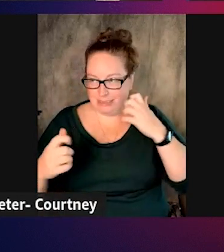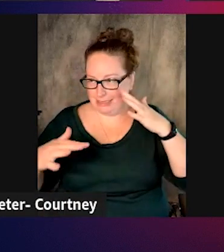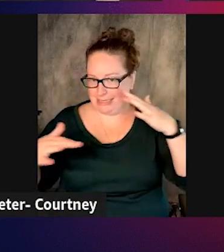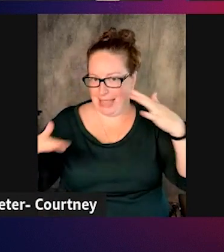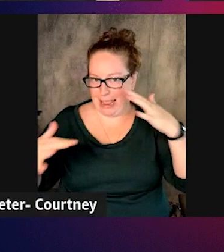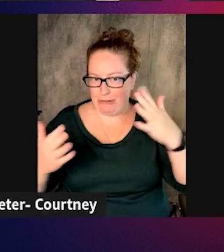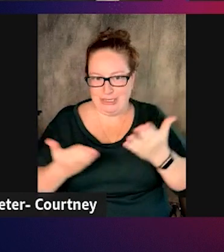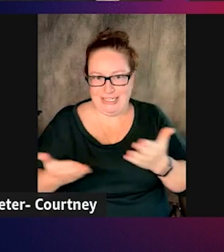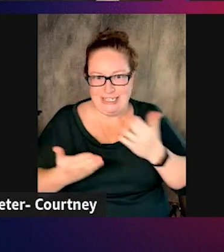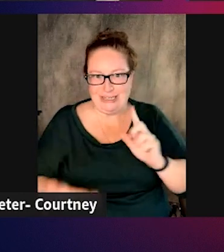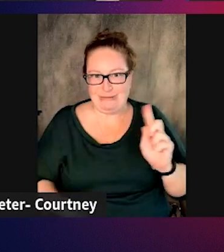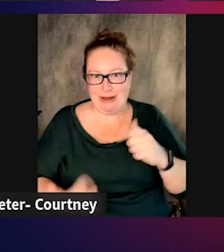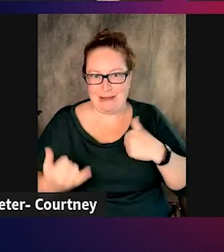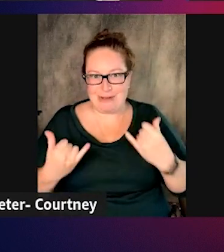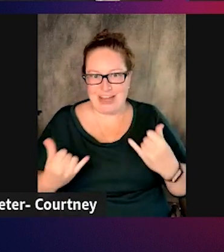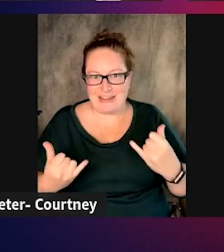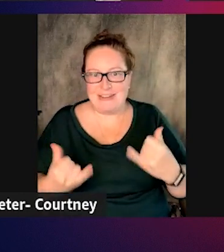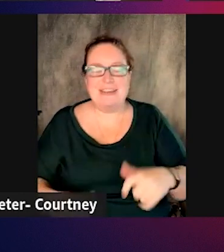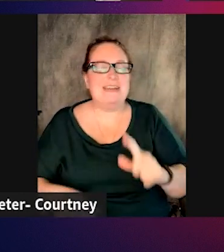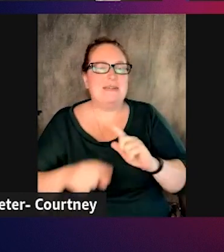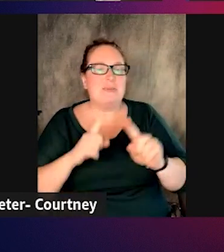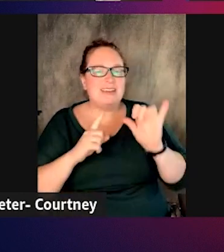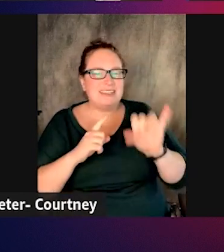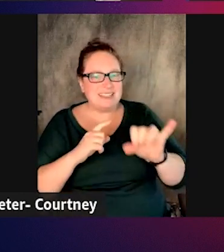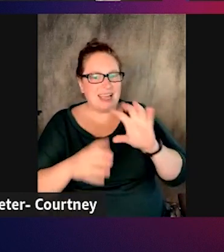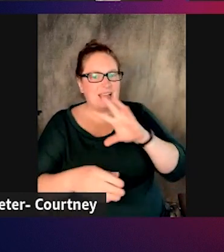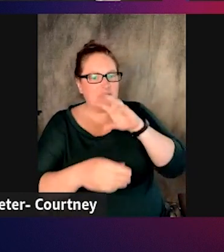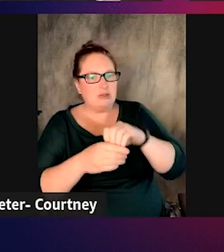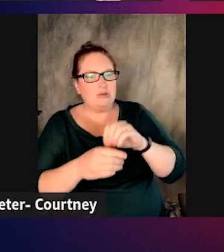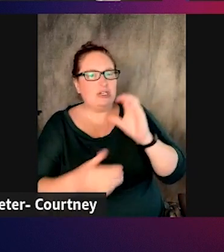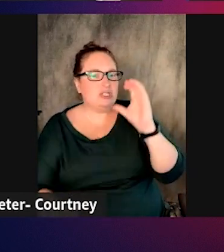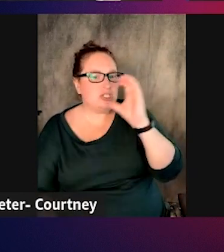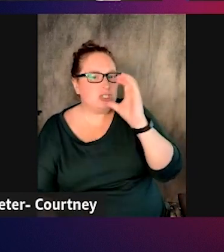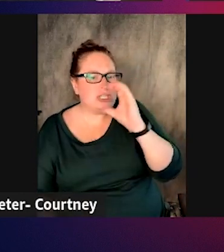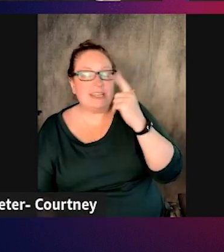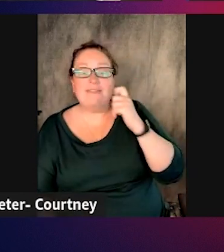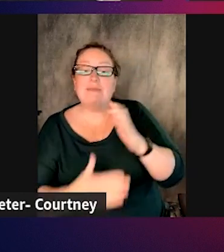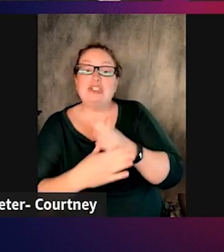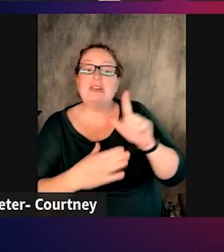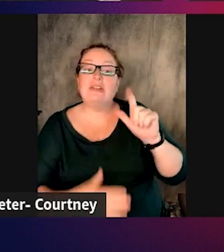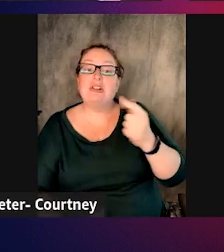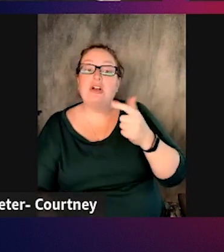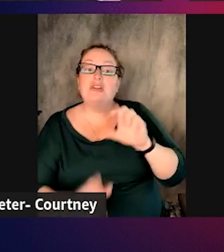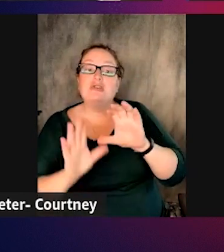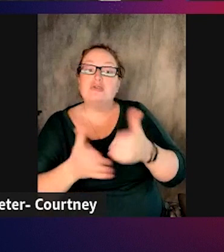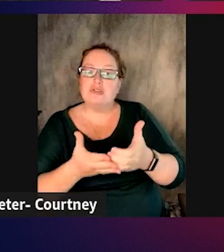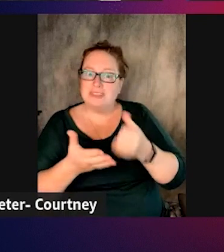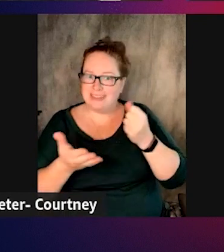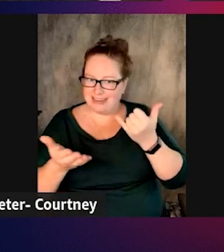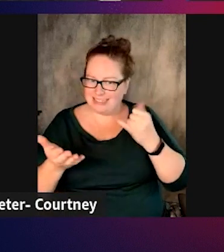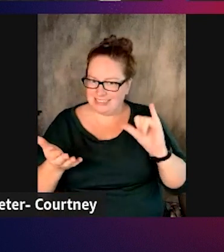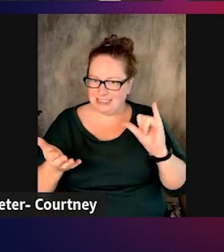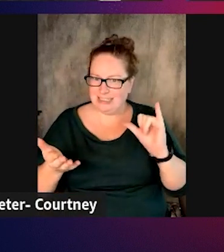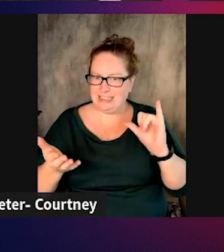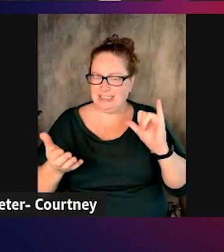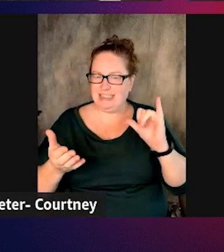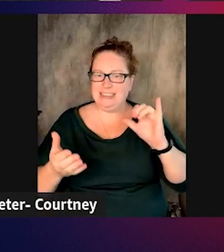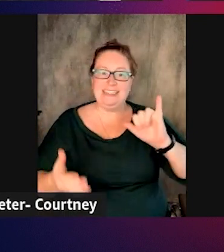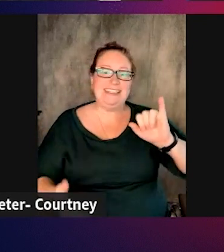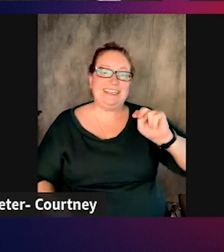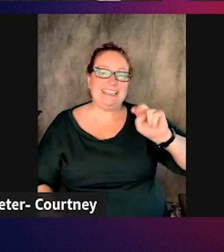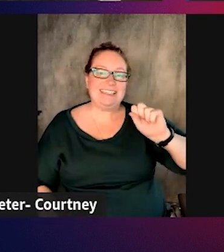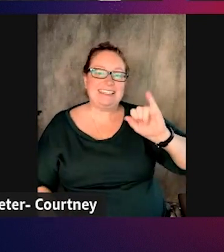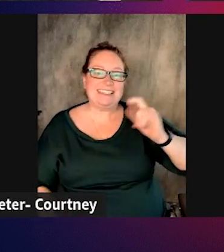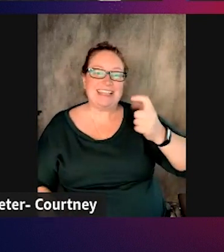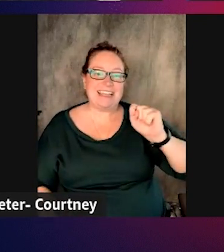But does this extend to searching? So if I'm sharing log groups from multiple source accounts, can I use insights and things and search across those